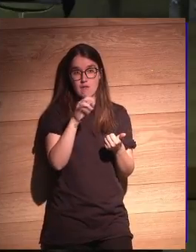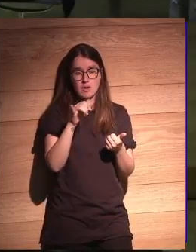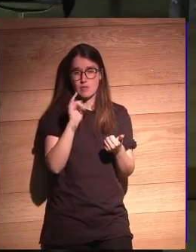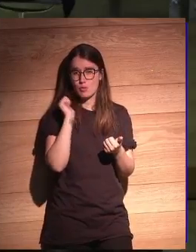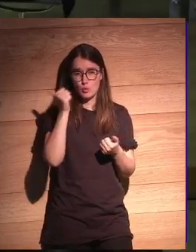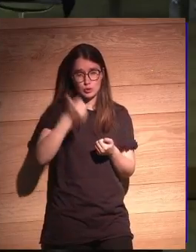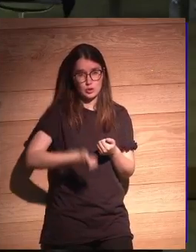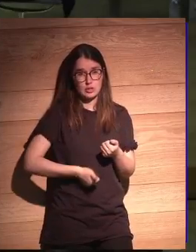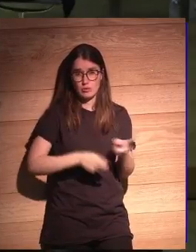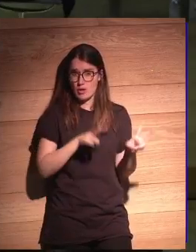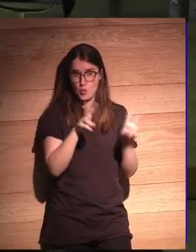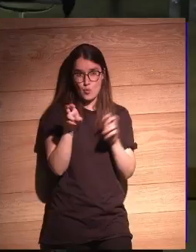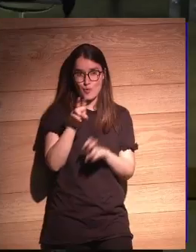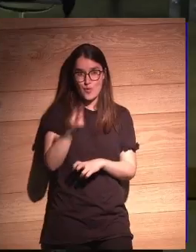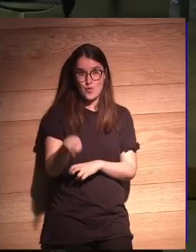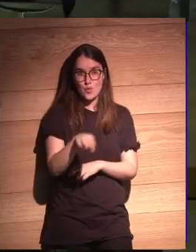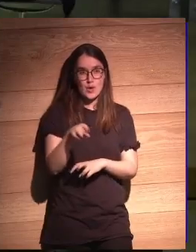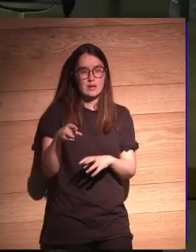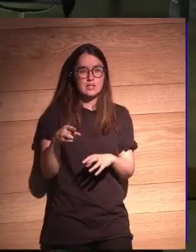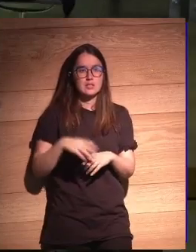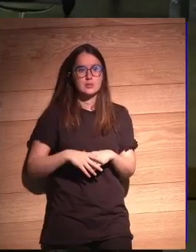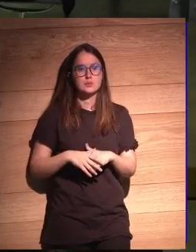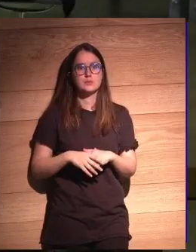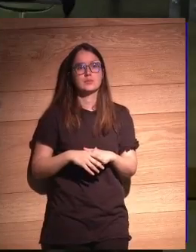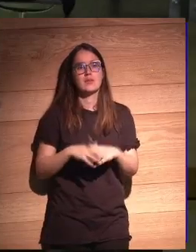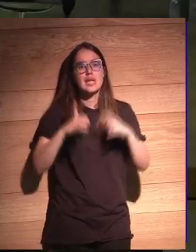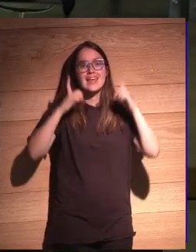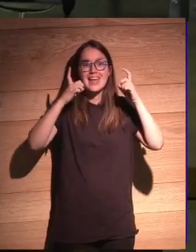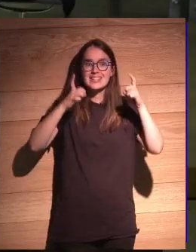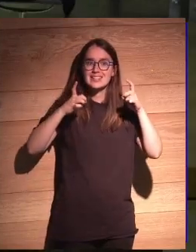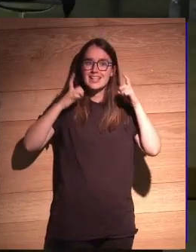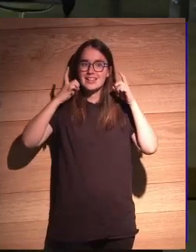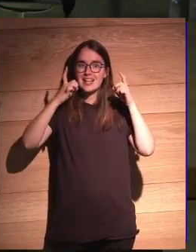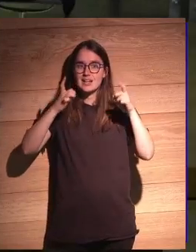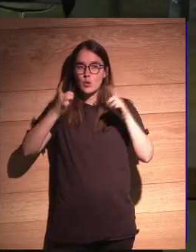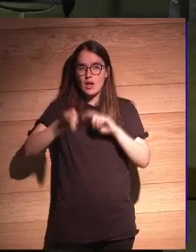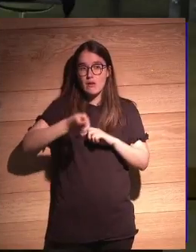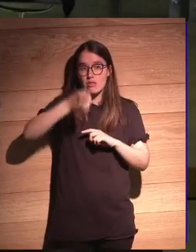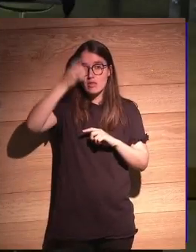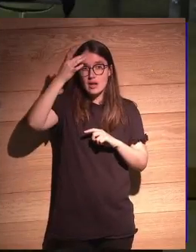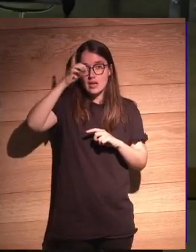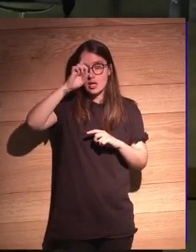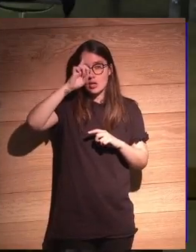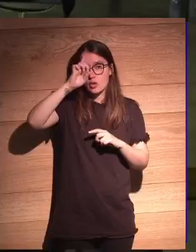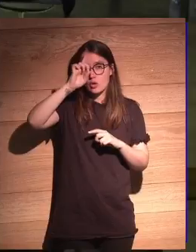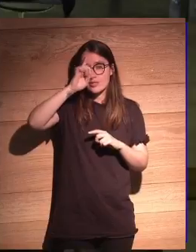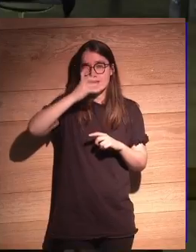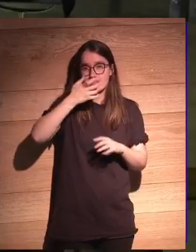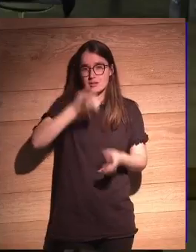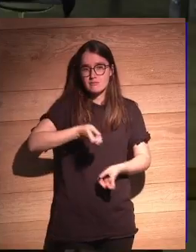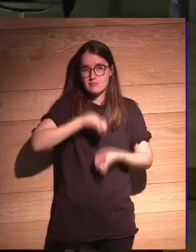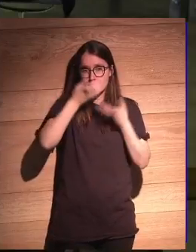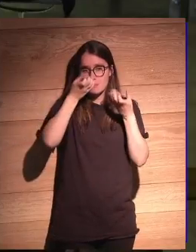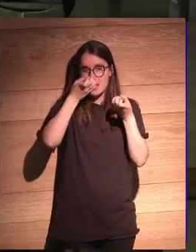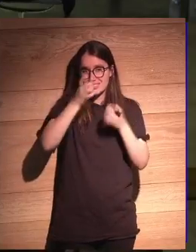housing have been growing for many years, as Javi said before. I would also like to present